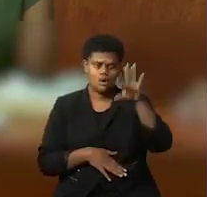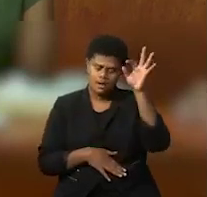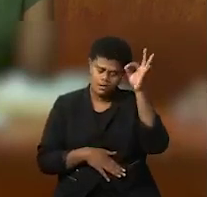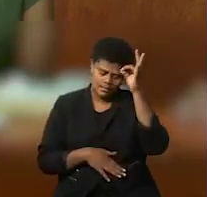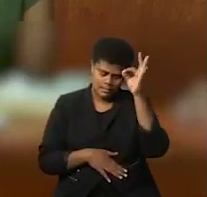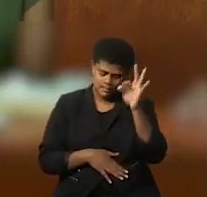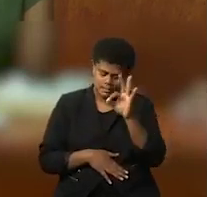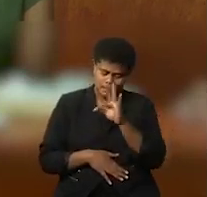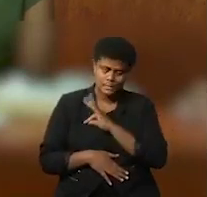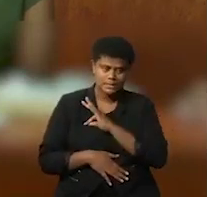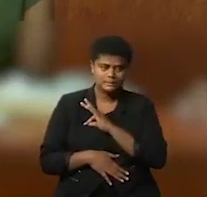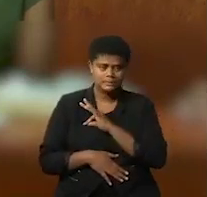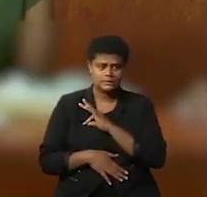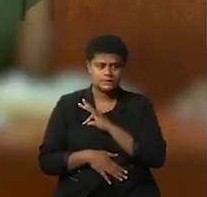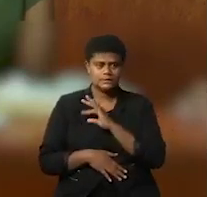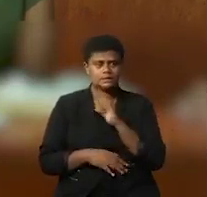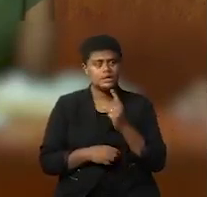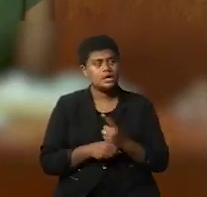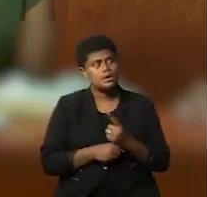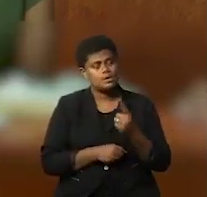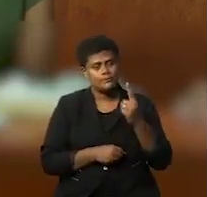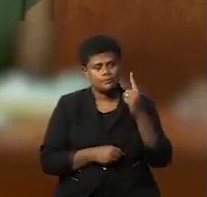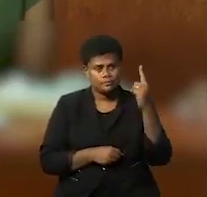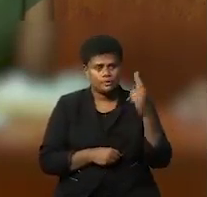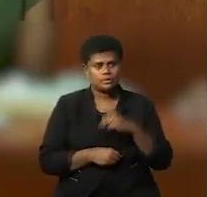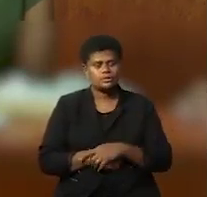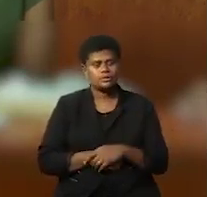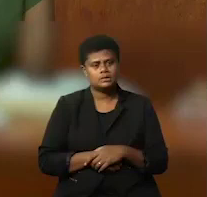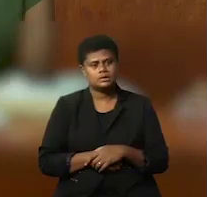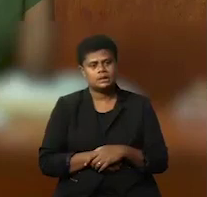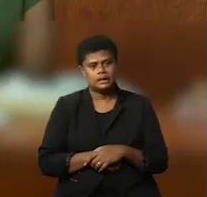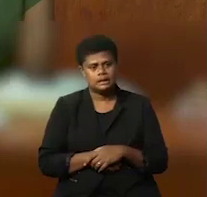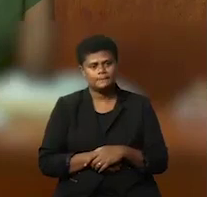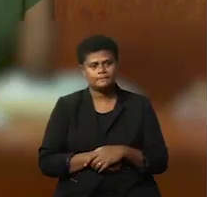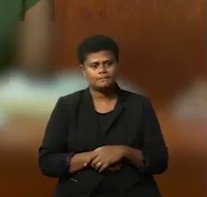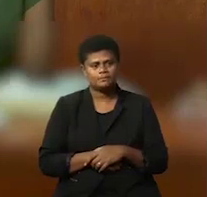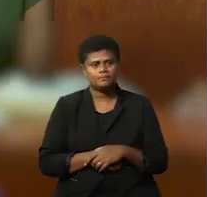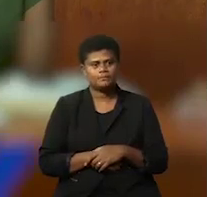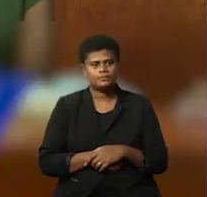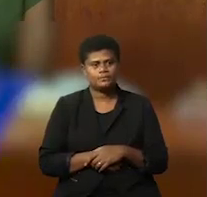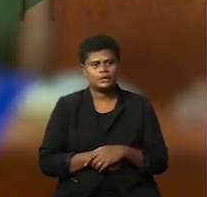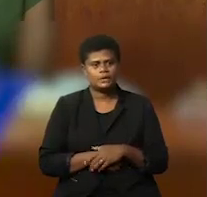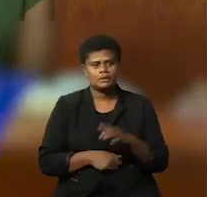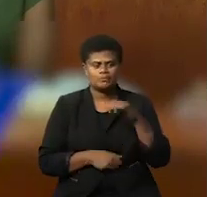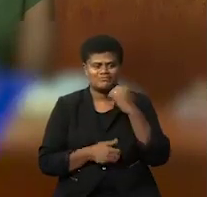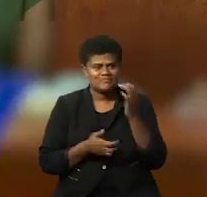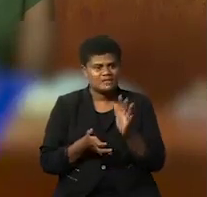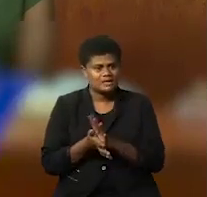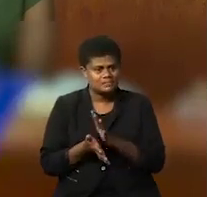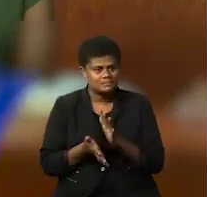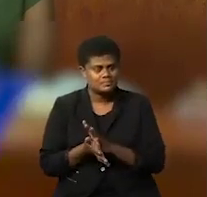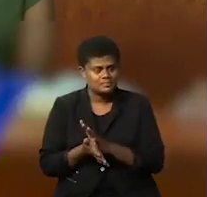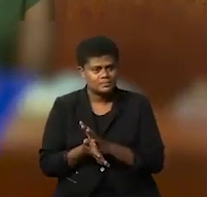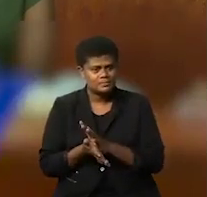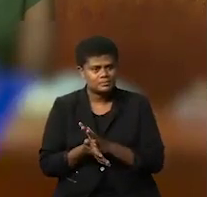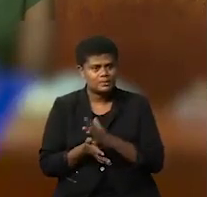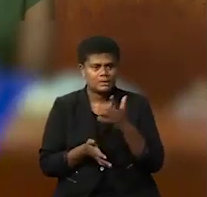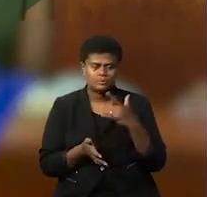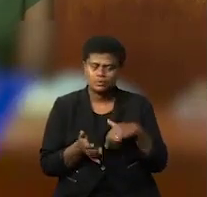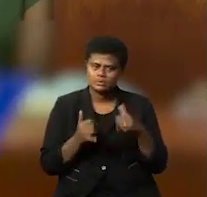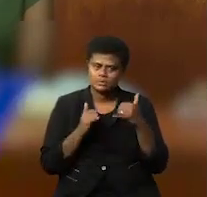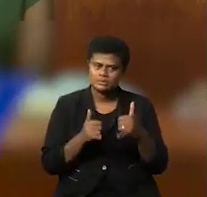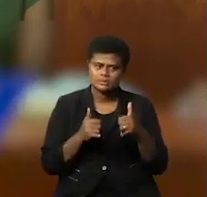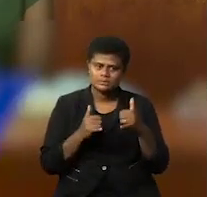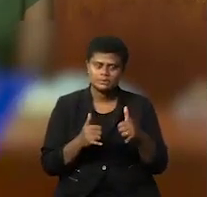be vindicated from all the sufferings that are here, happening here in this world. You know, the falsely accused